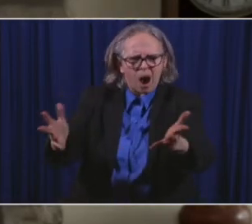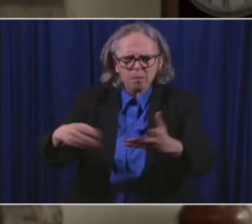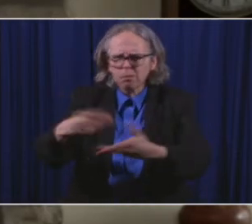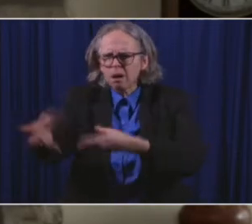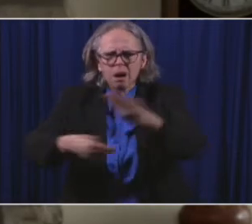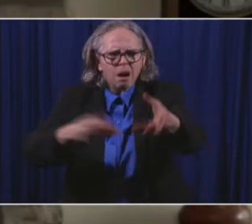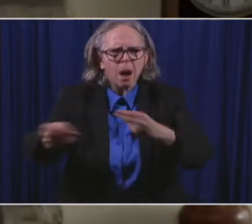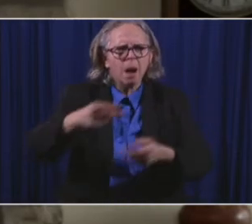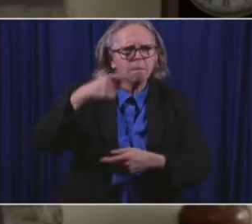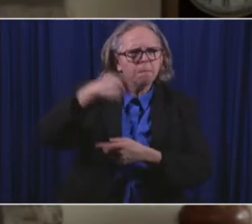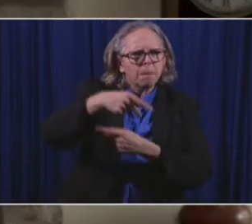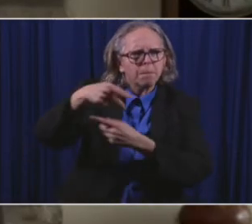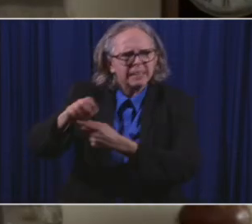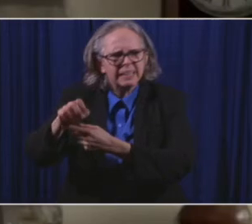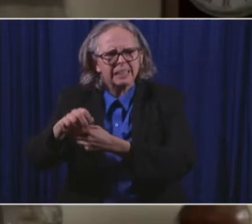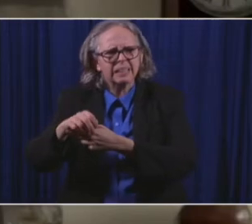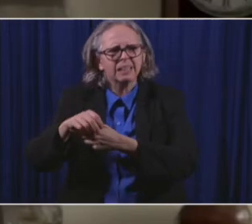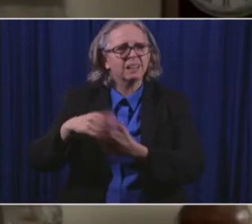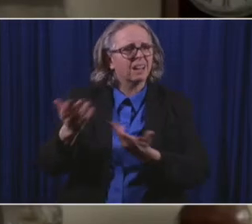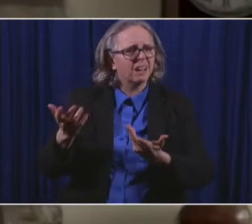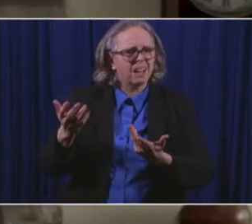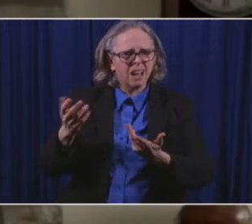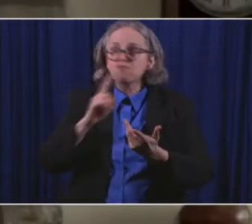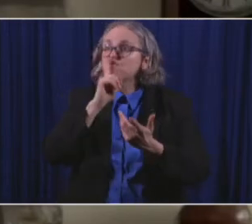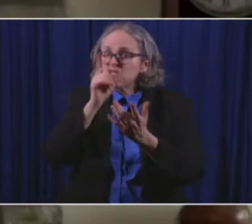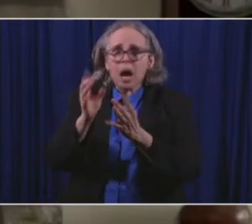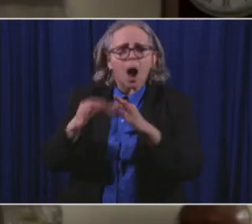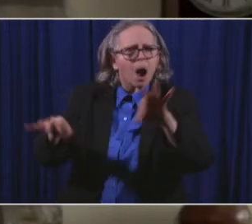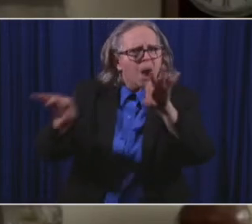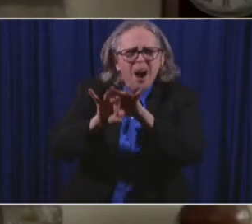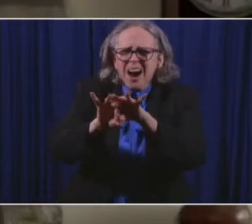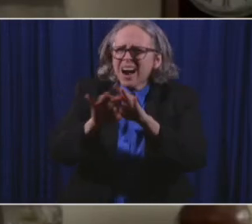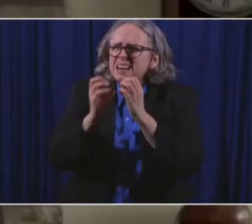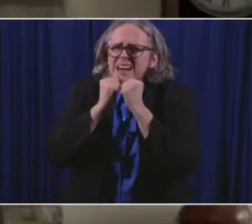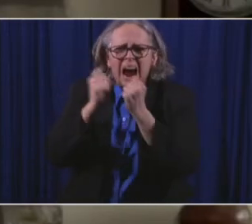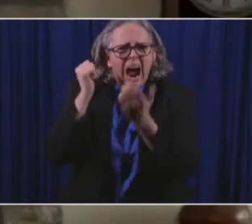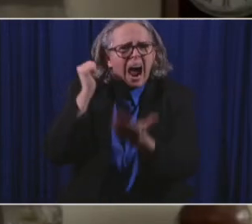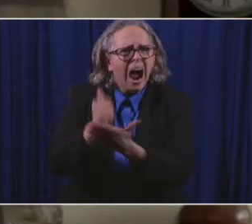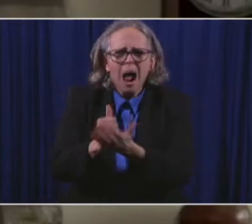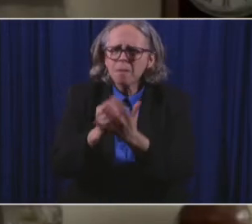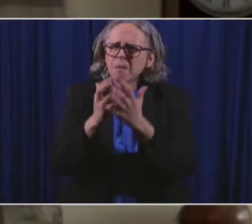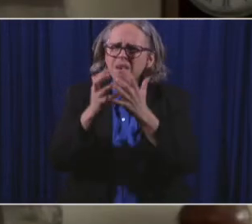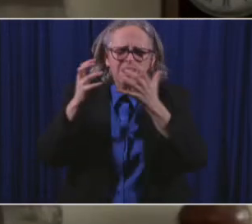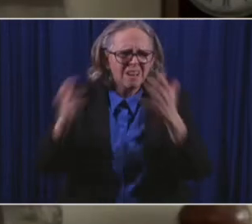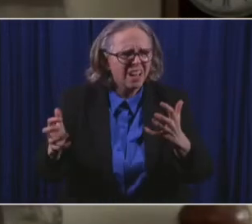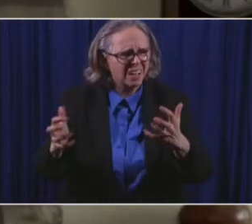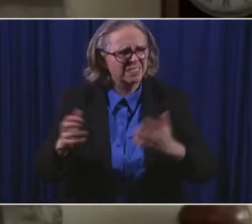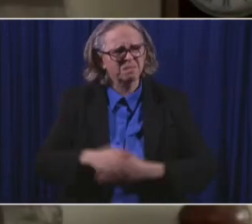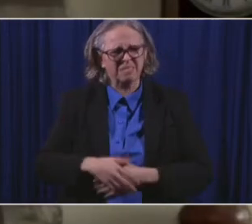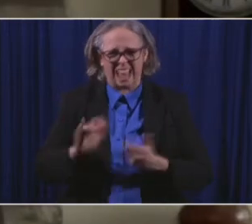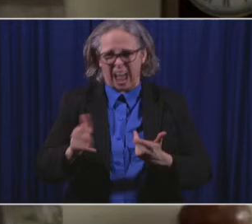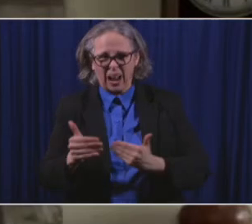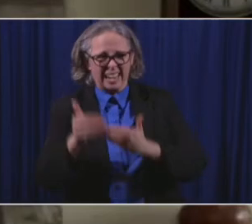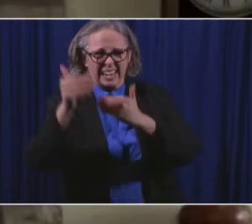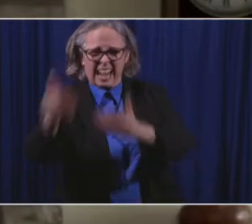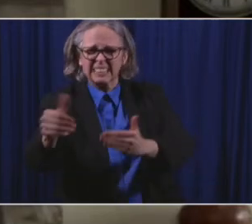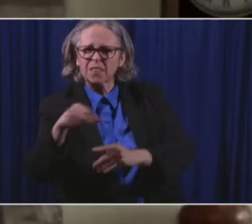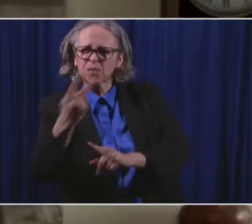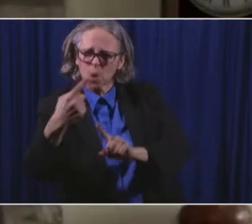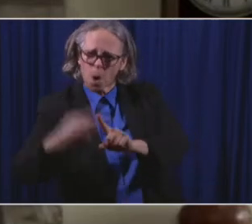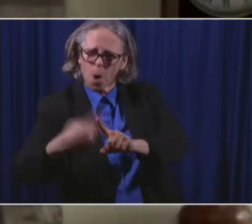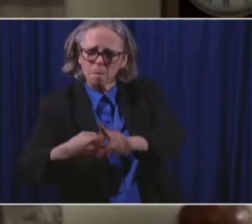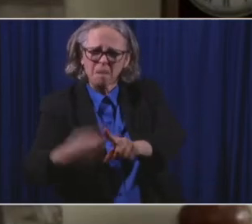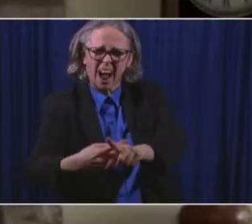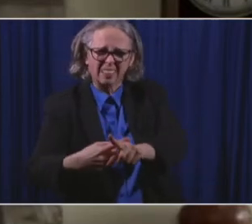And it matters a lot. It matters a lot for our economy. We know that the next few months, even though the vaccine is